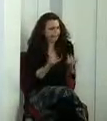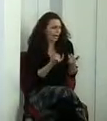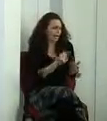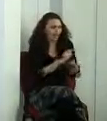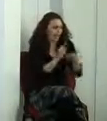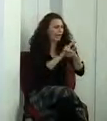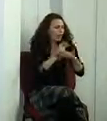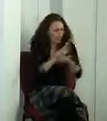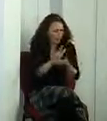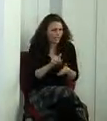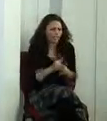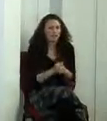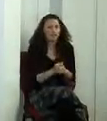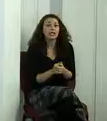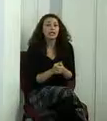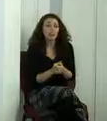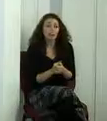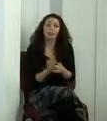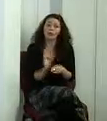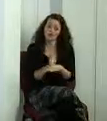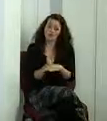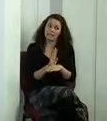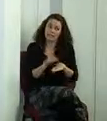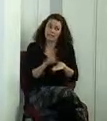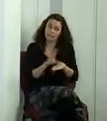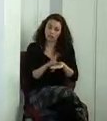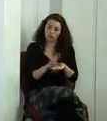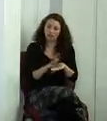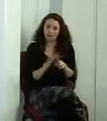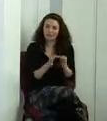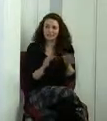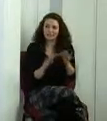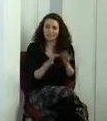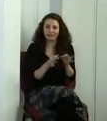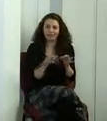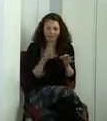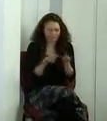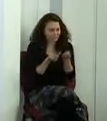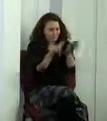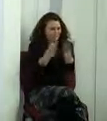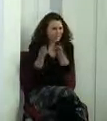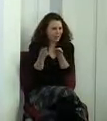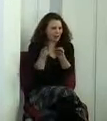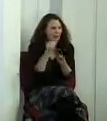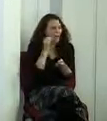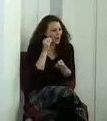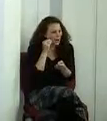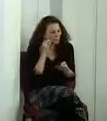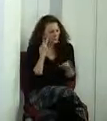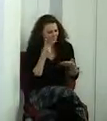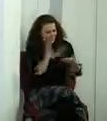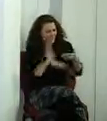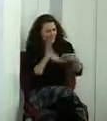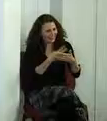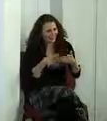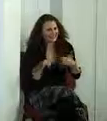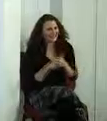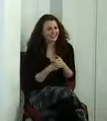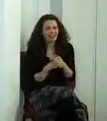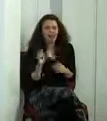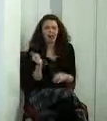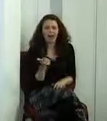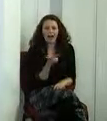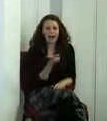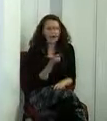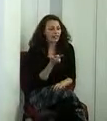We are an extremely busy church, and it's really important that you take your orders of worship with you. Not everything that we announce from the pulpit is